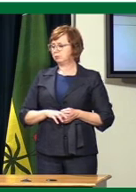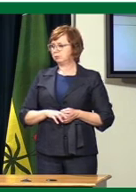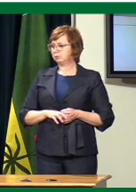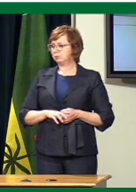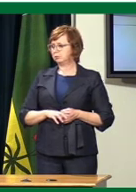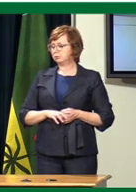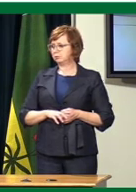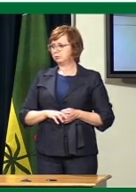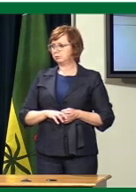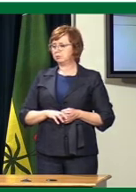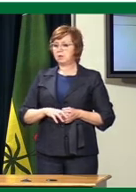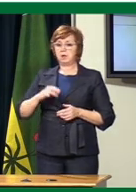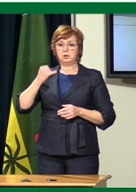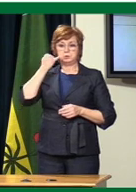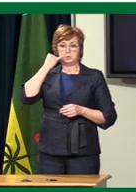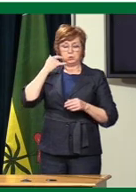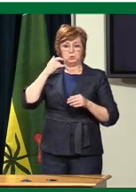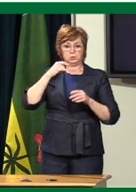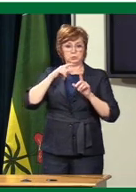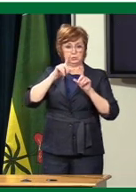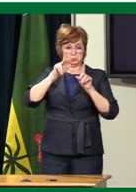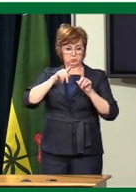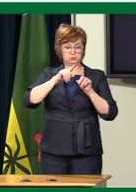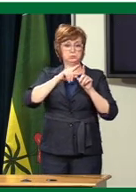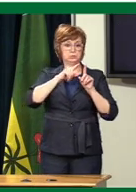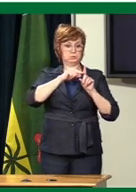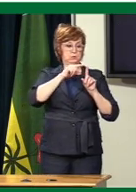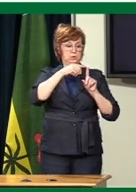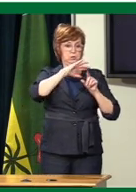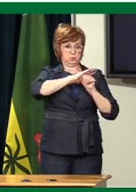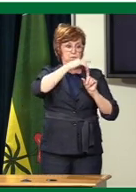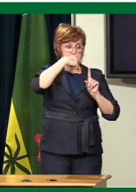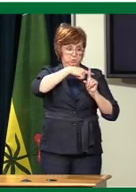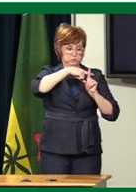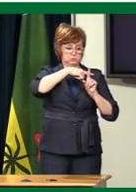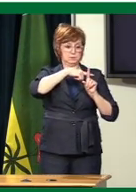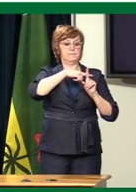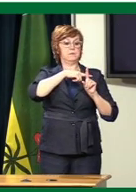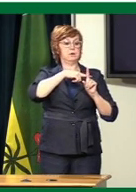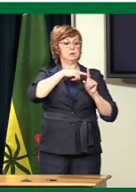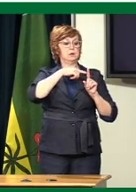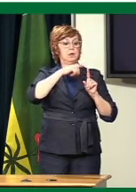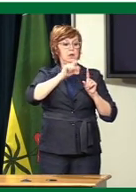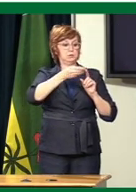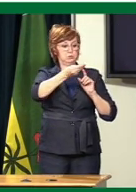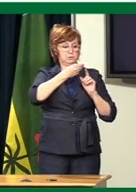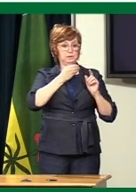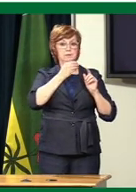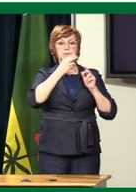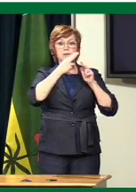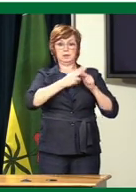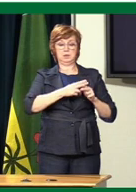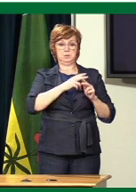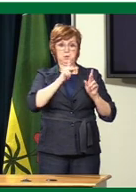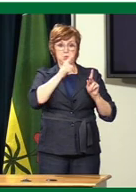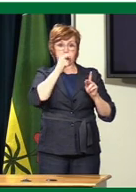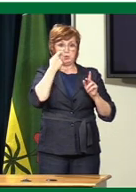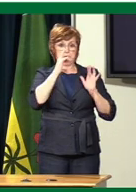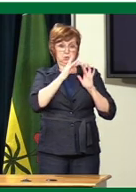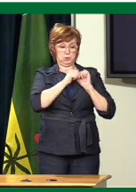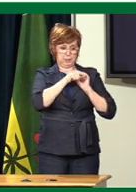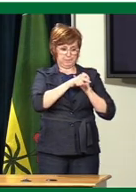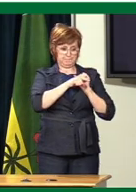and how many people are being tested and now traced. And we're talking about there's a bit of a backup, there's a lot of